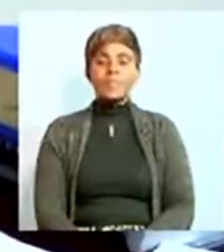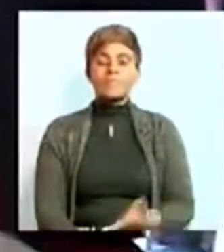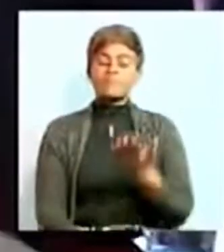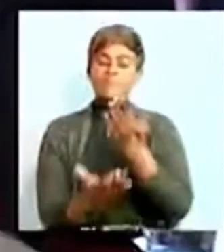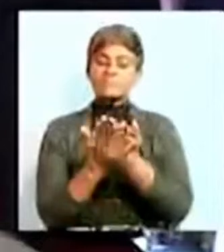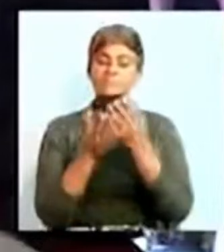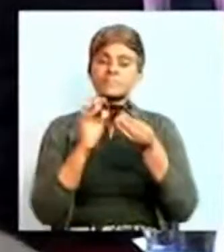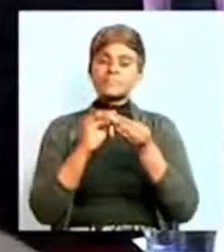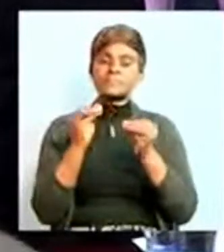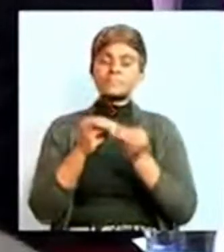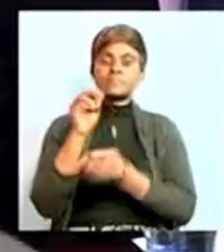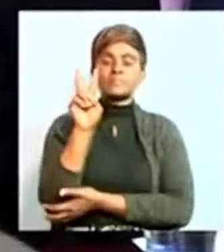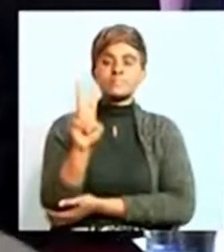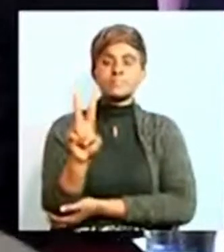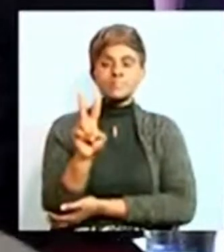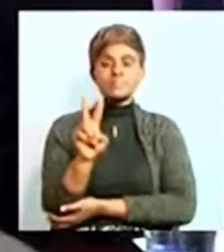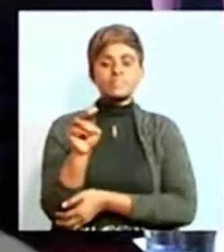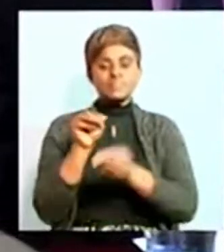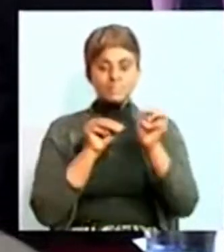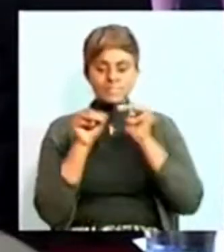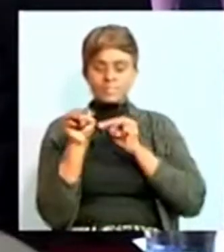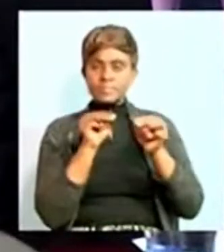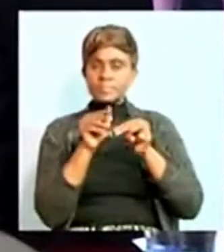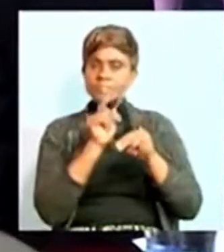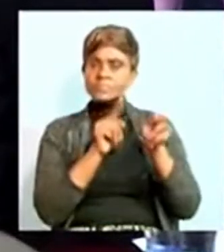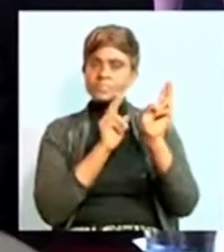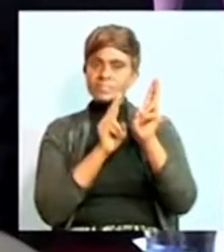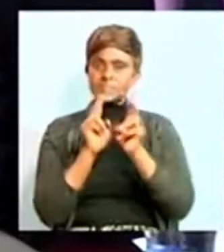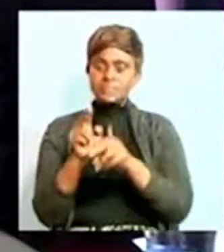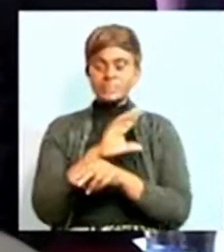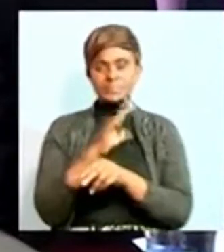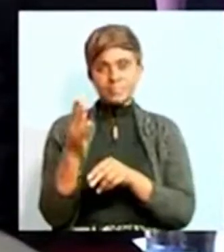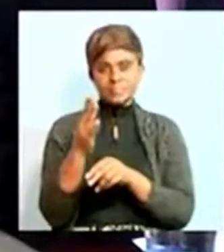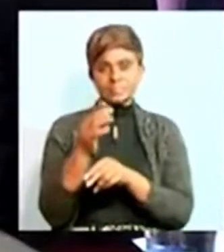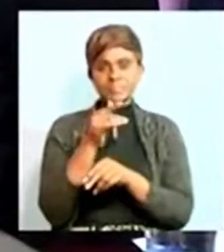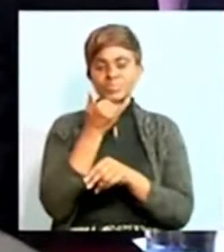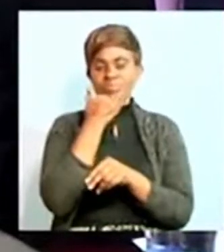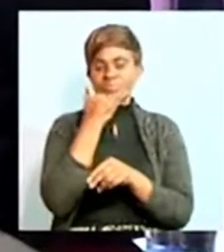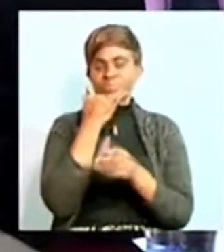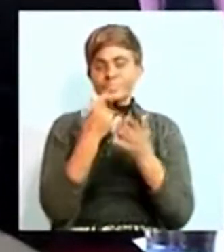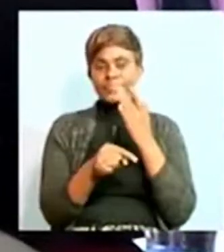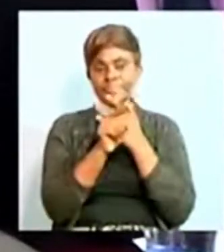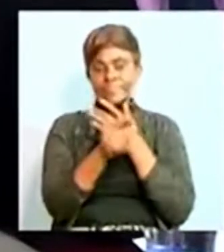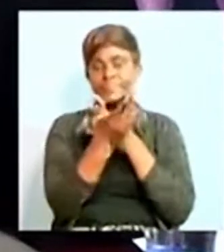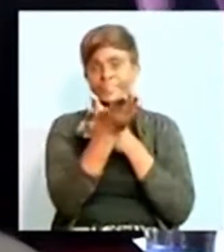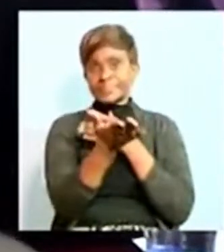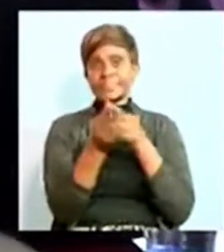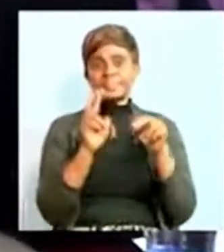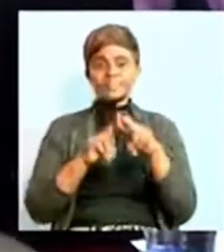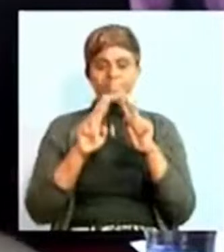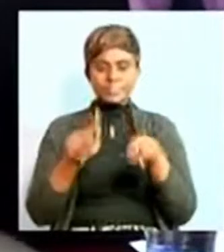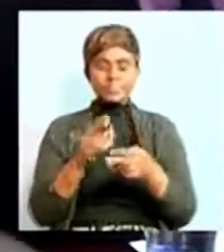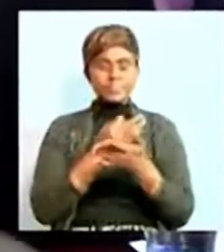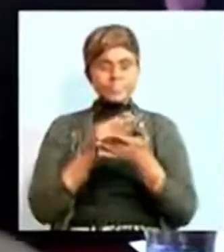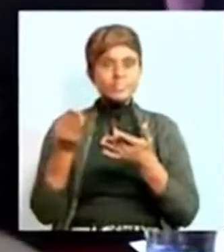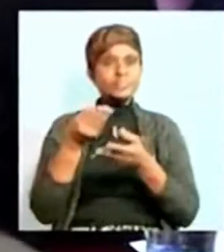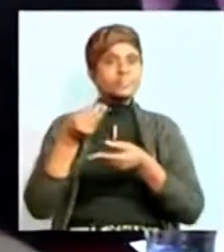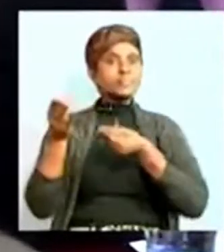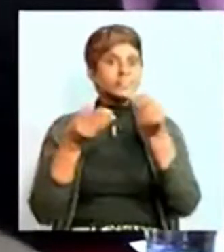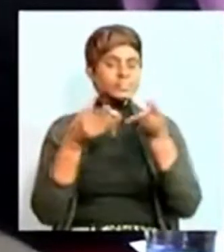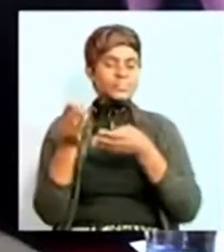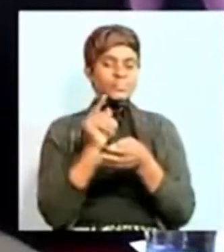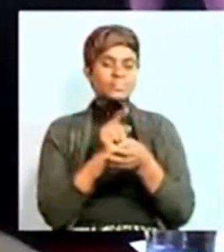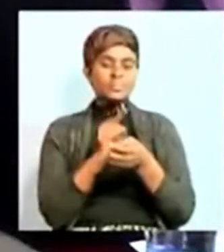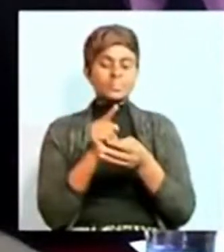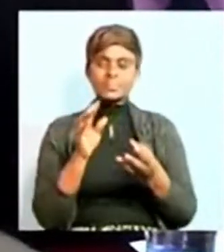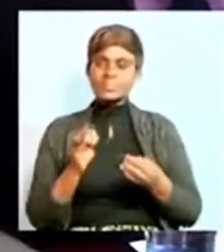Appendix 2, on the management response, the cause of query there, Chair, is failure to spend